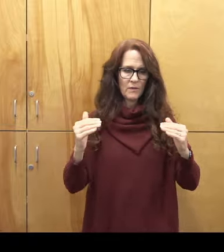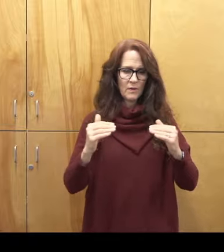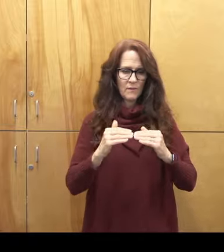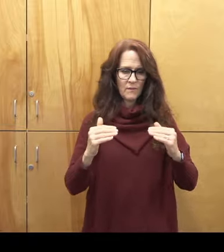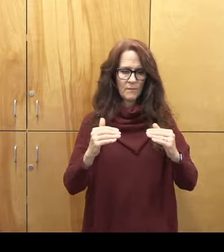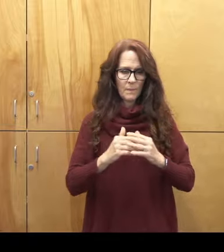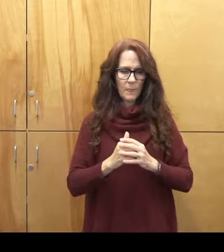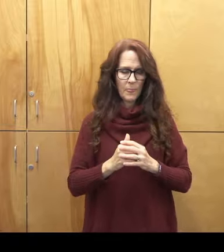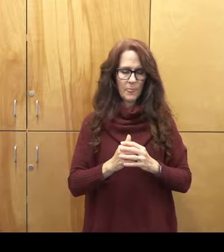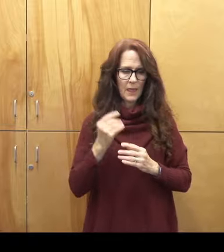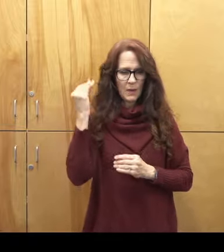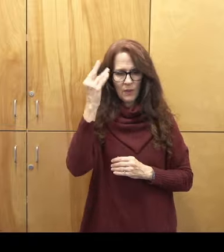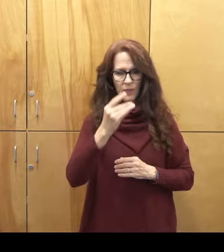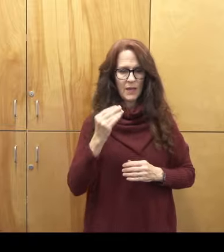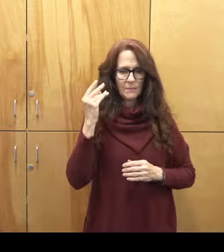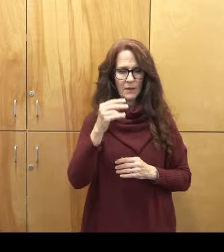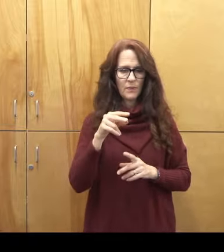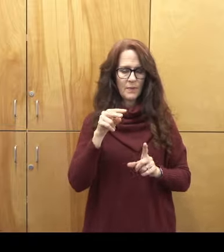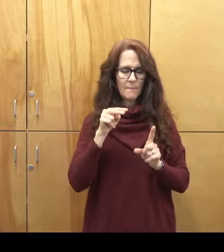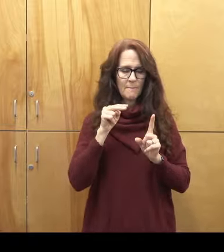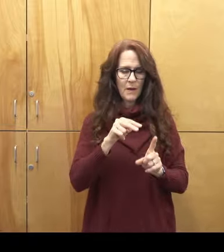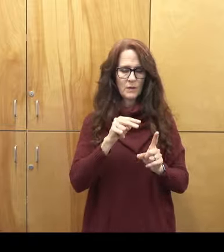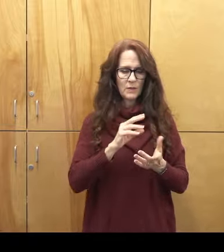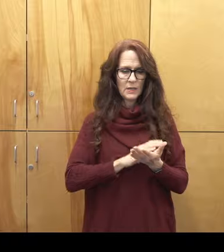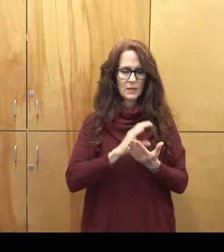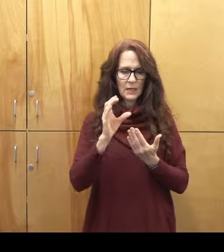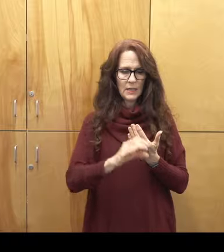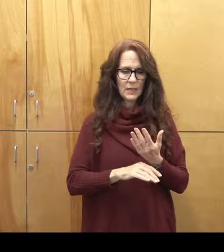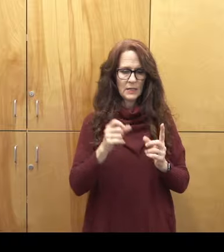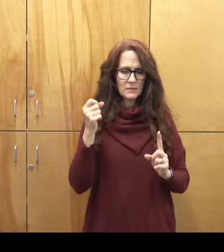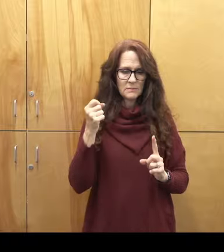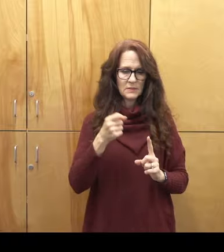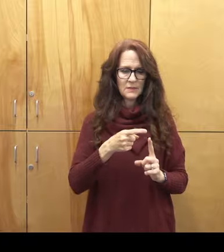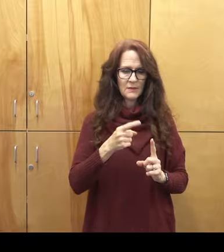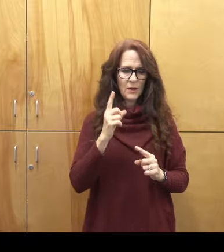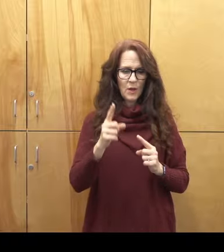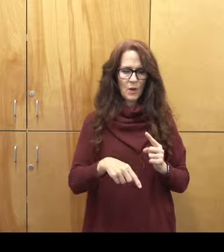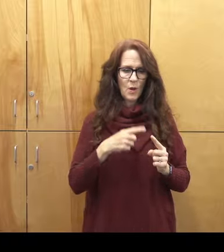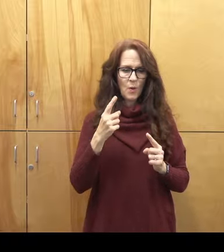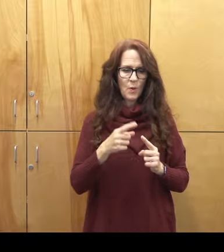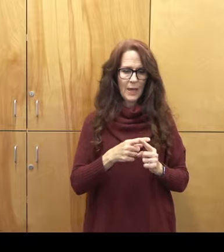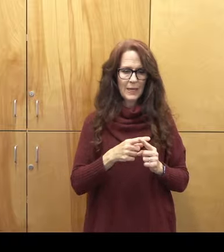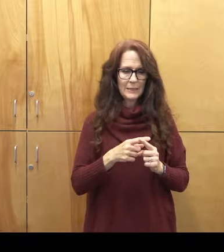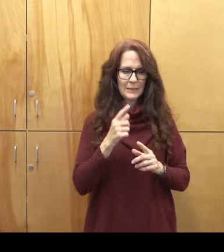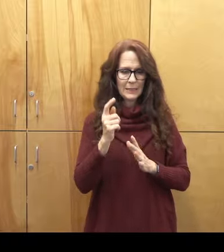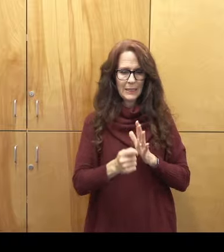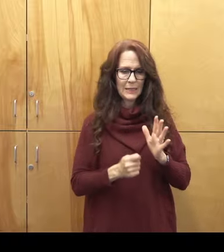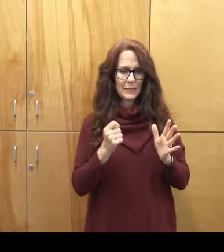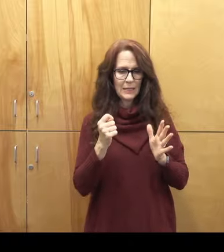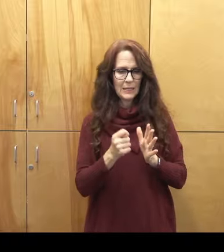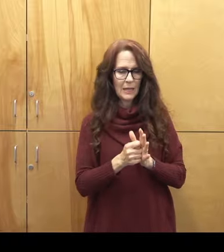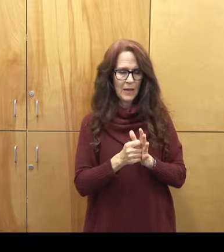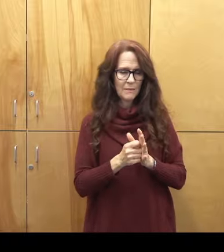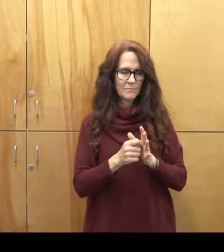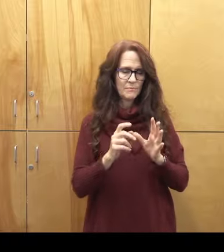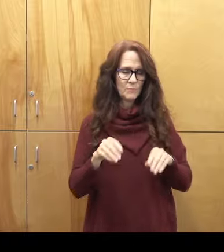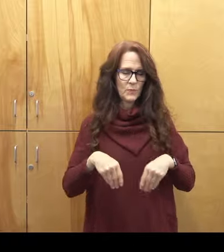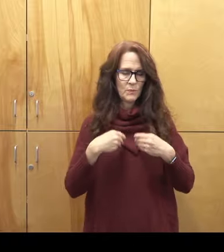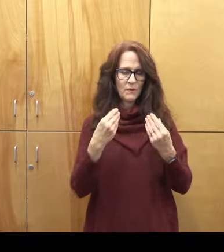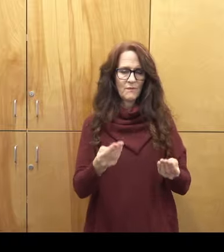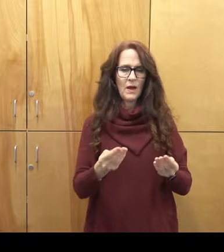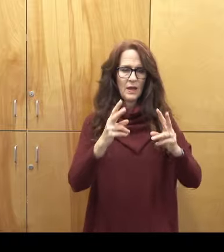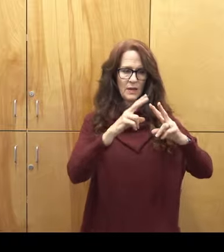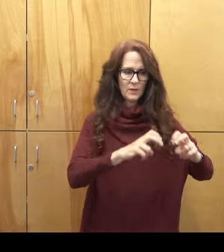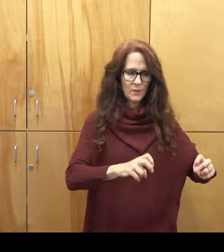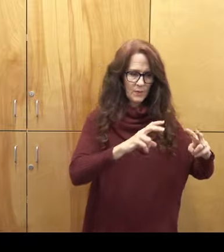when we think about the monitoring calendar and we think specifically about when the window, when we provided Diagnostic 3 last year compared